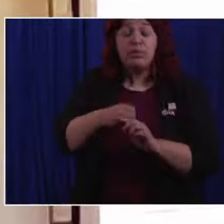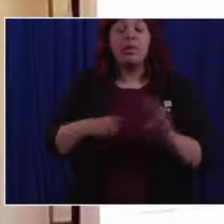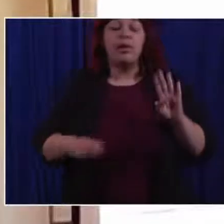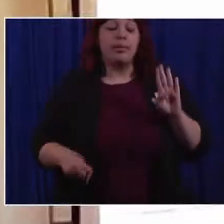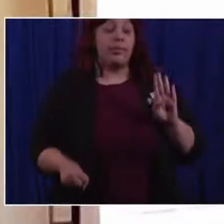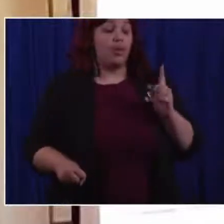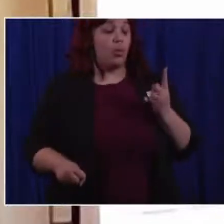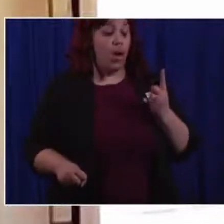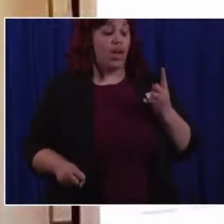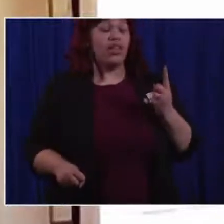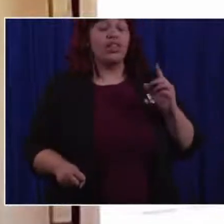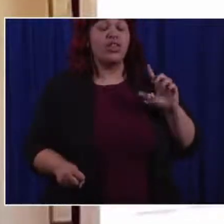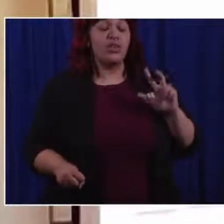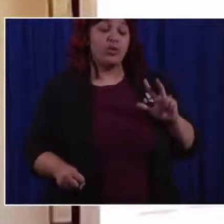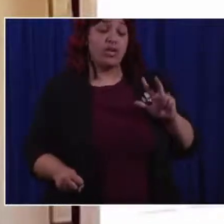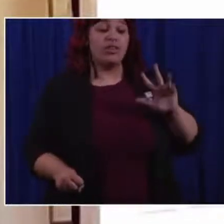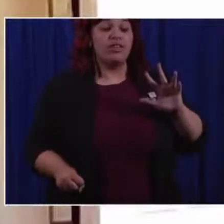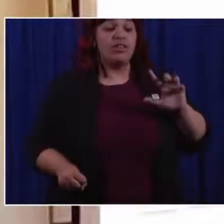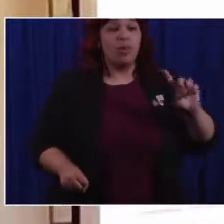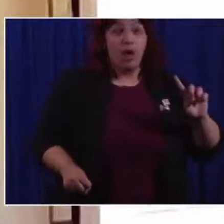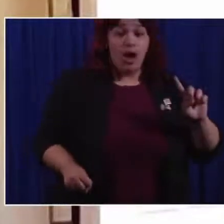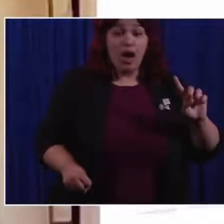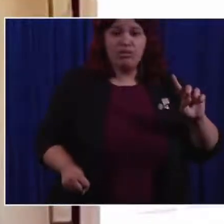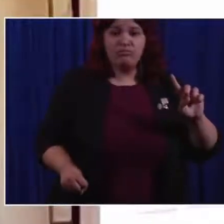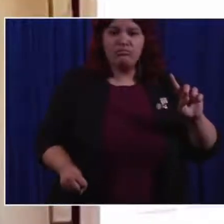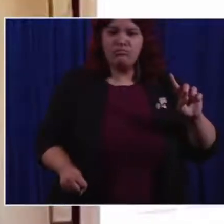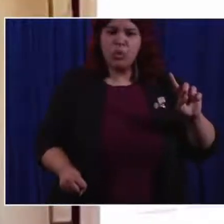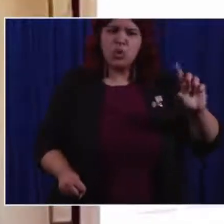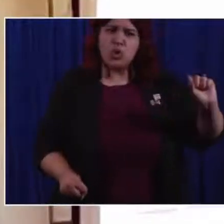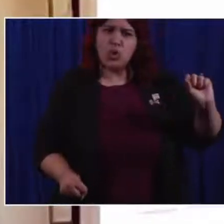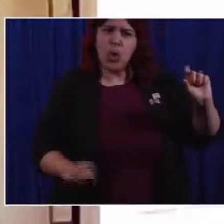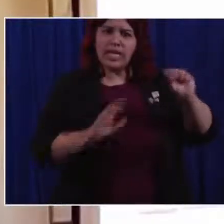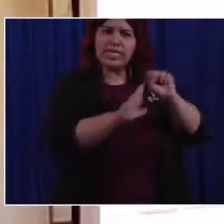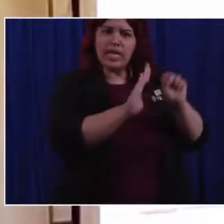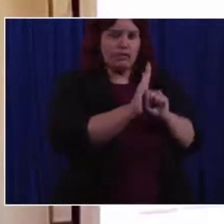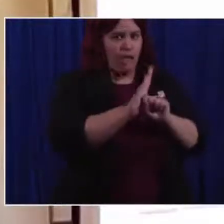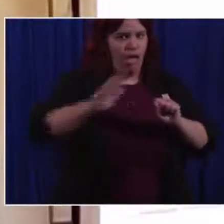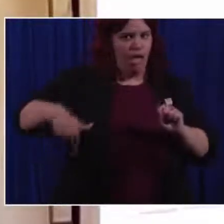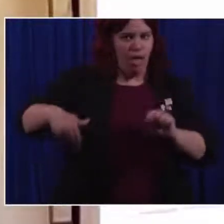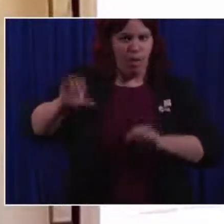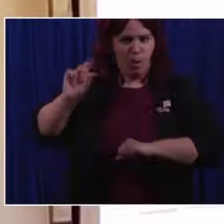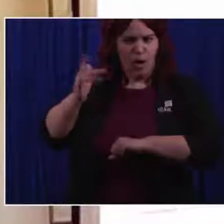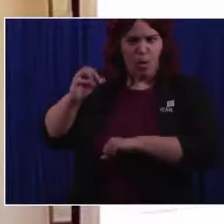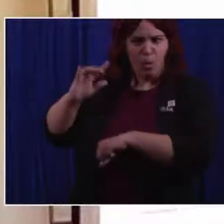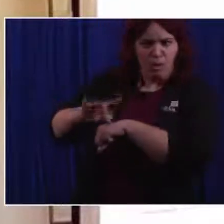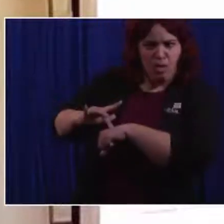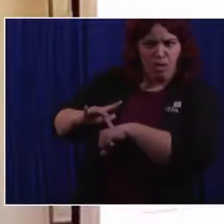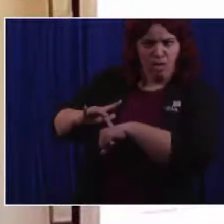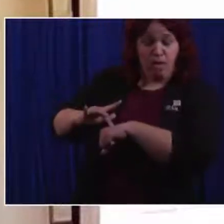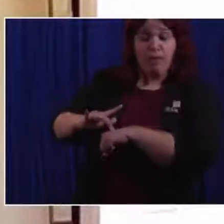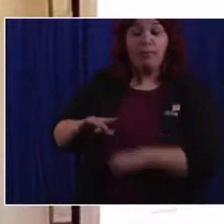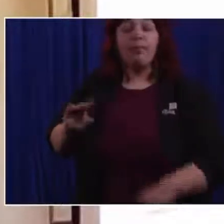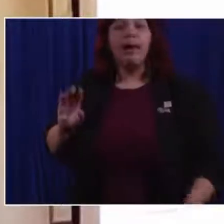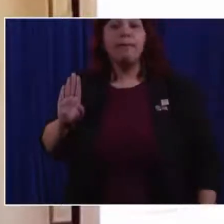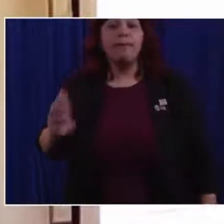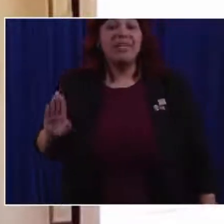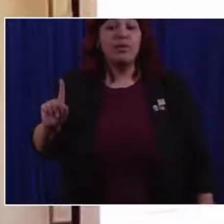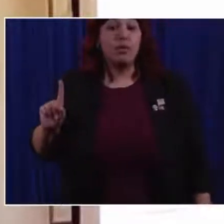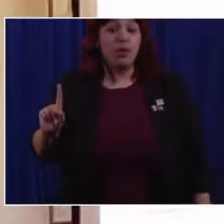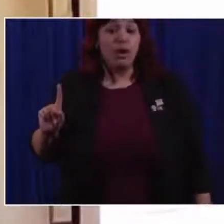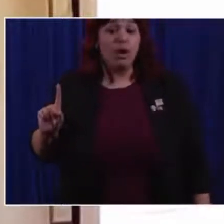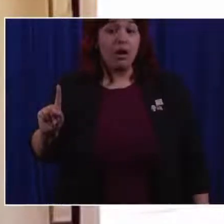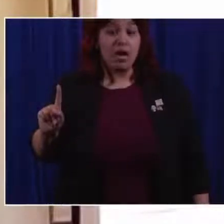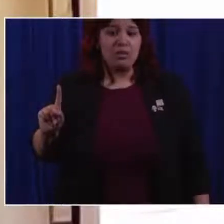B1351 is in 20 states, though not yet in Ohio. And P1 is in 9 states in very small numbers,